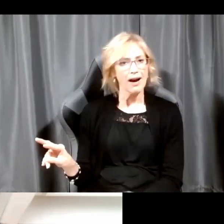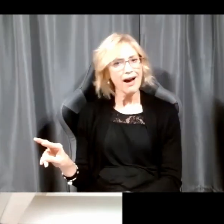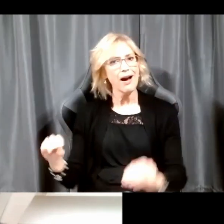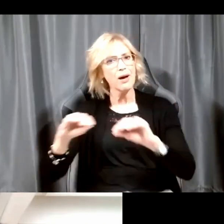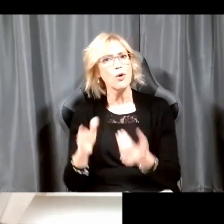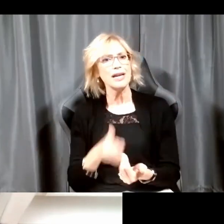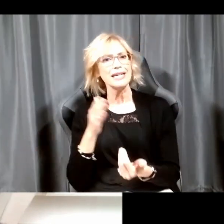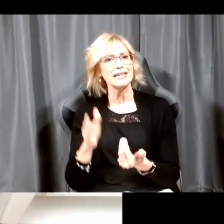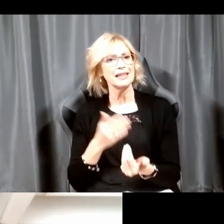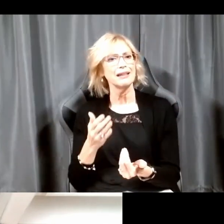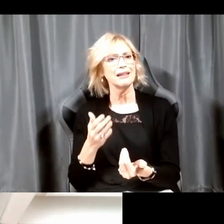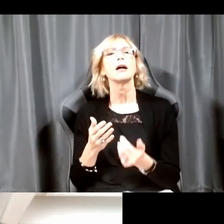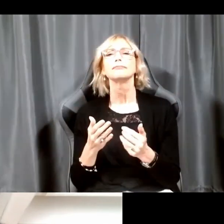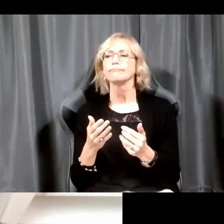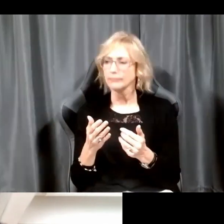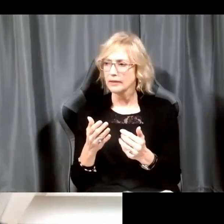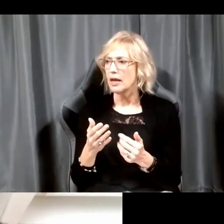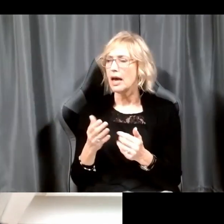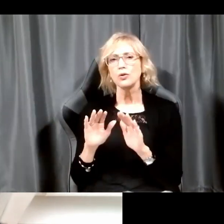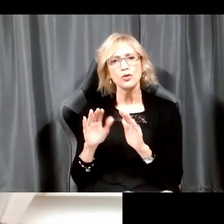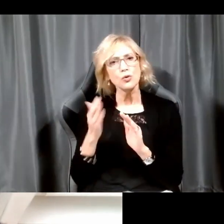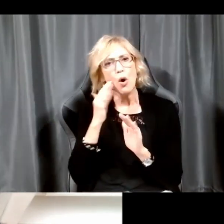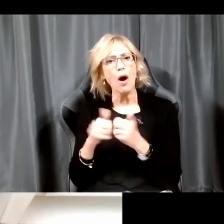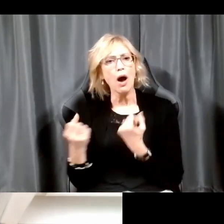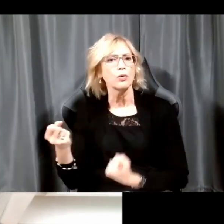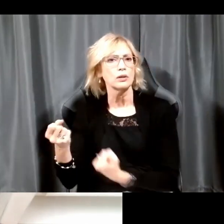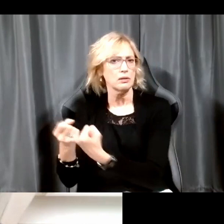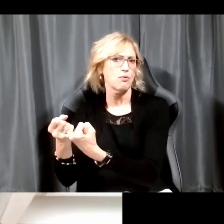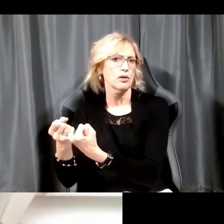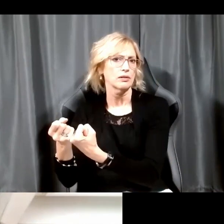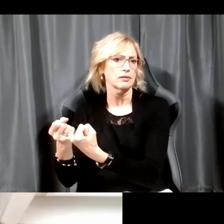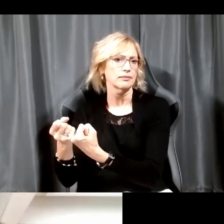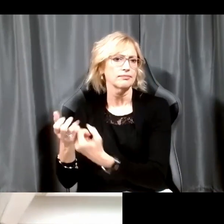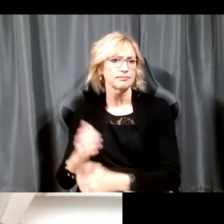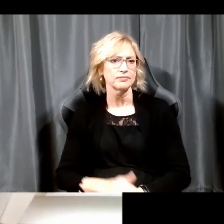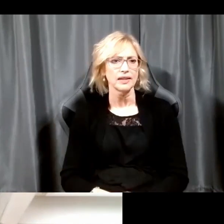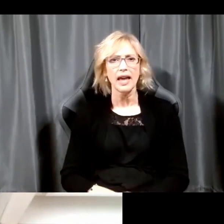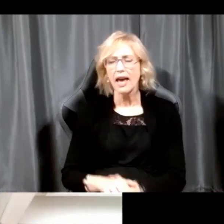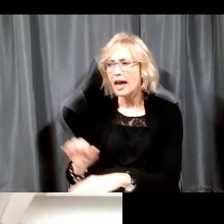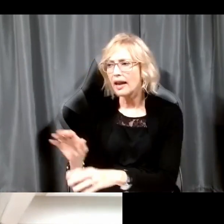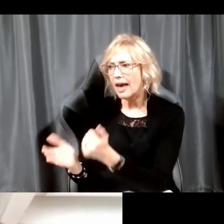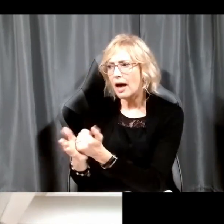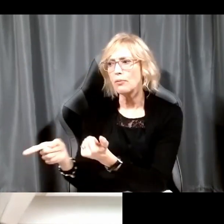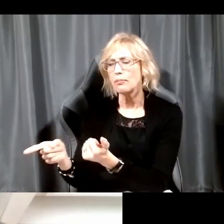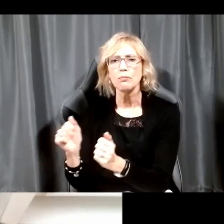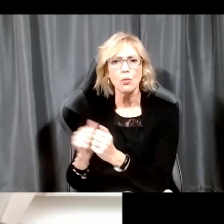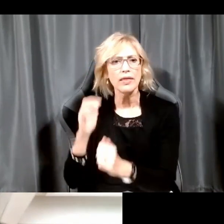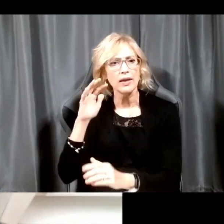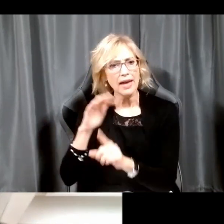easier to understand what we can support the child with and how we can work with their environment and